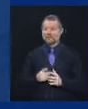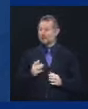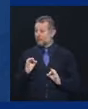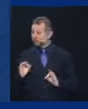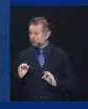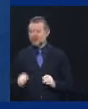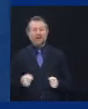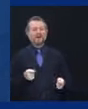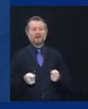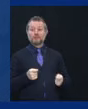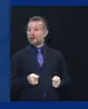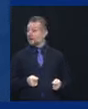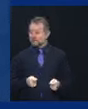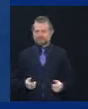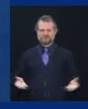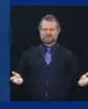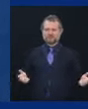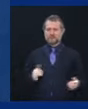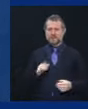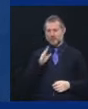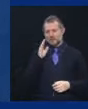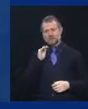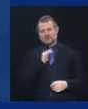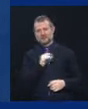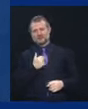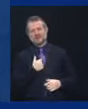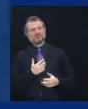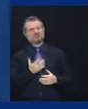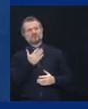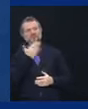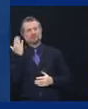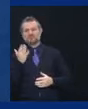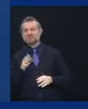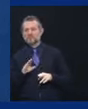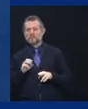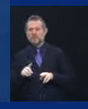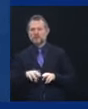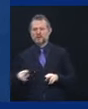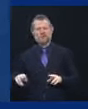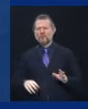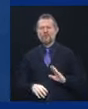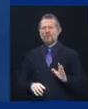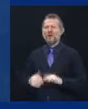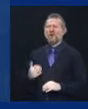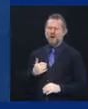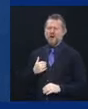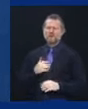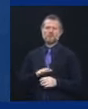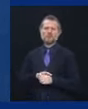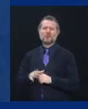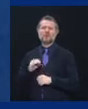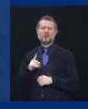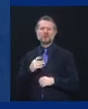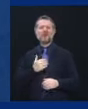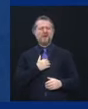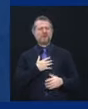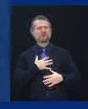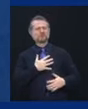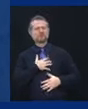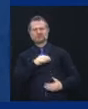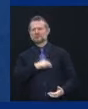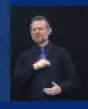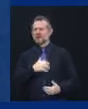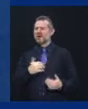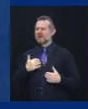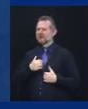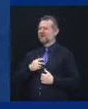beds. No hospital is going to call up and say, I'm out of ventilators. No hospital is going to call up and say, I'm out of PPE.